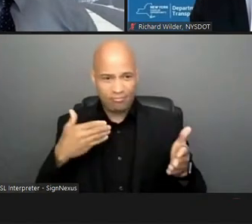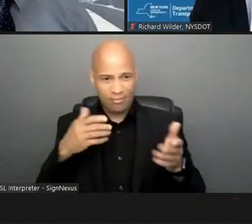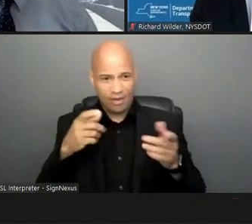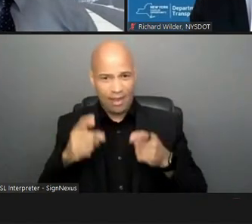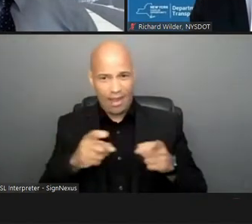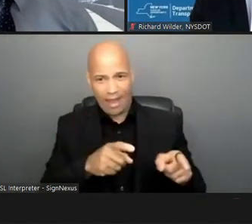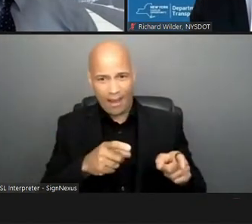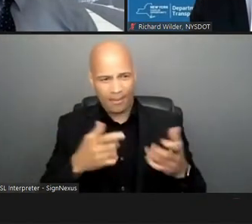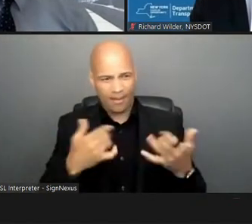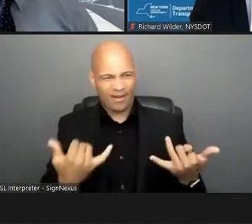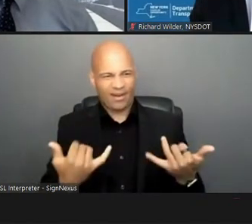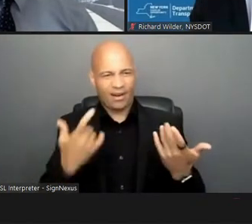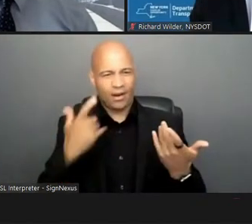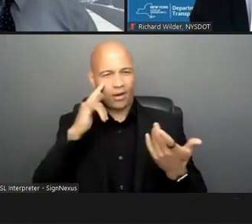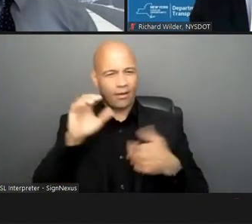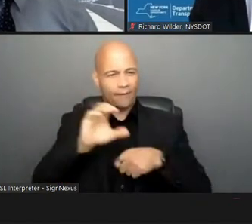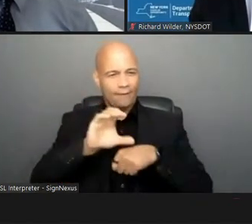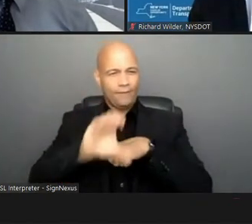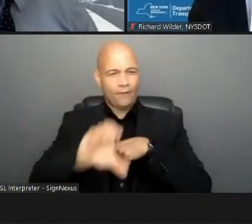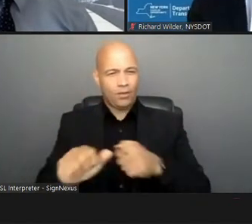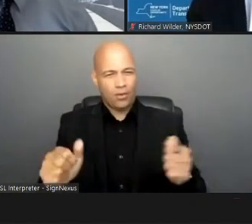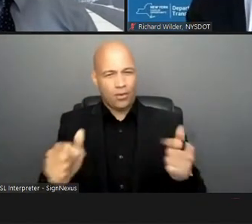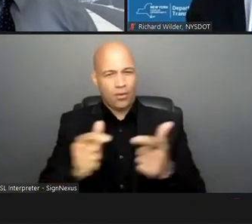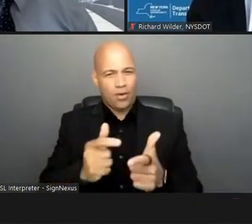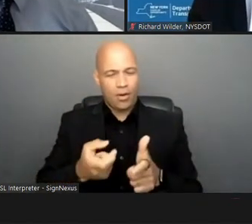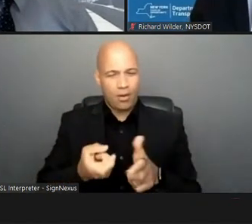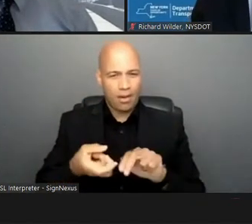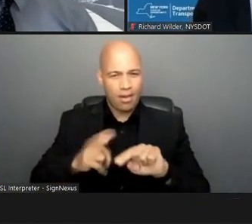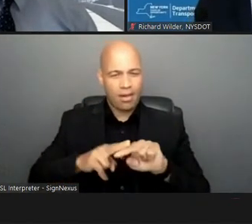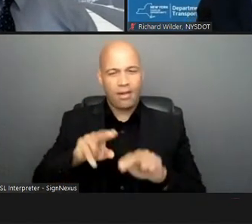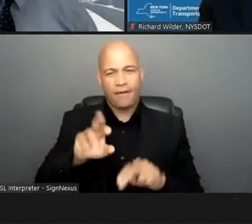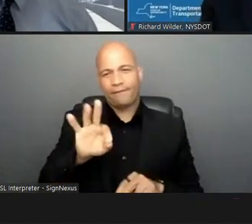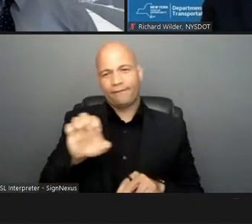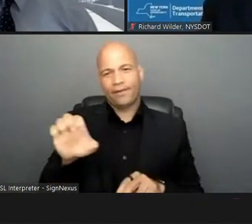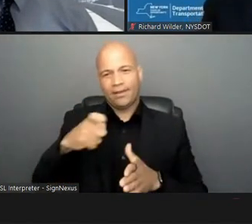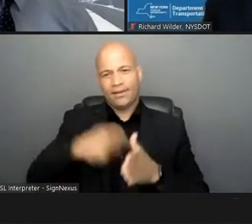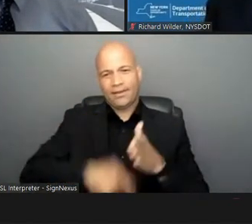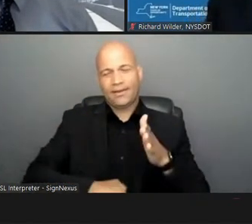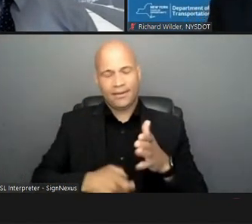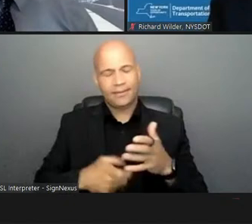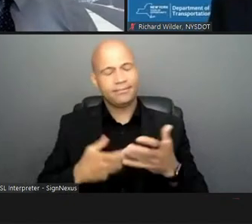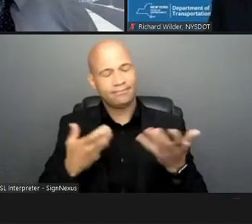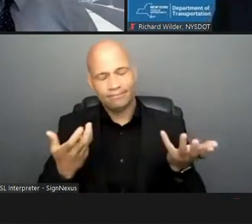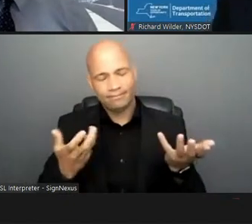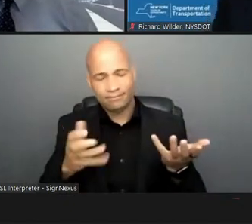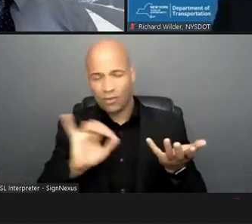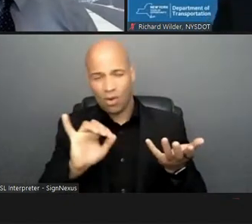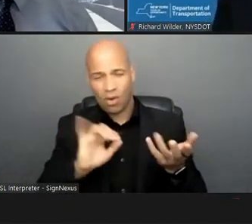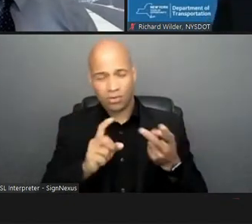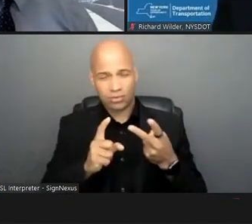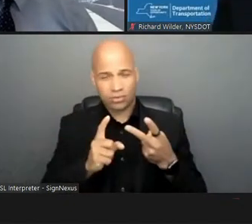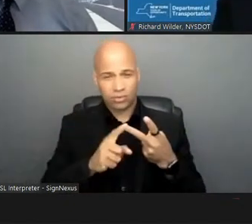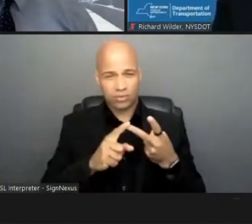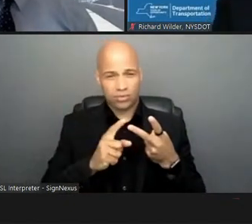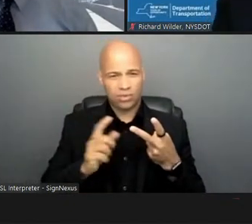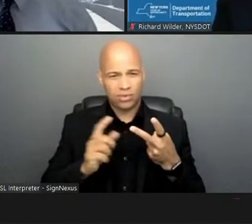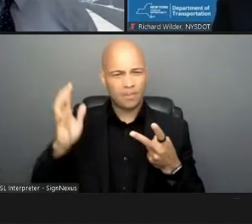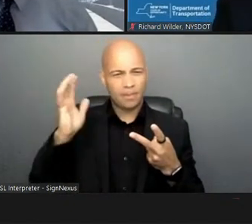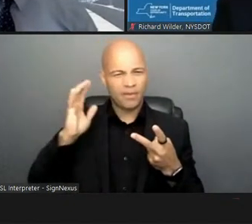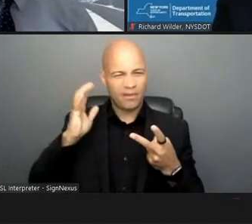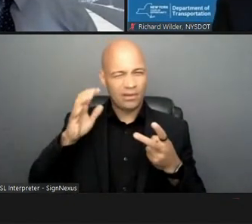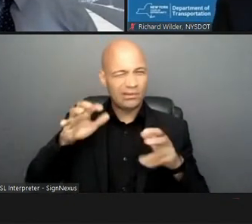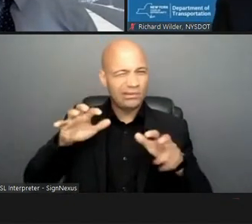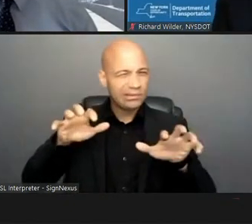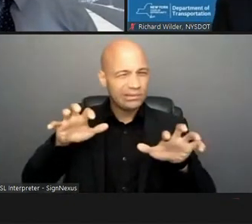this is forcing everyone to pay an extra fee secondly when I was looking